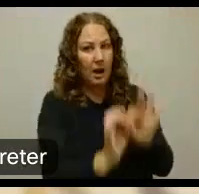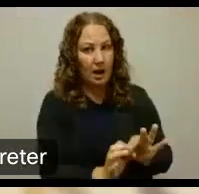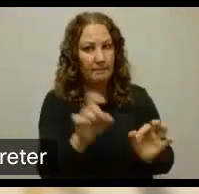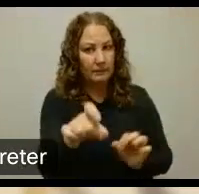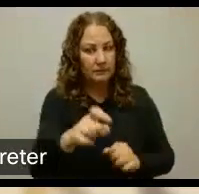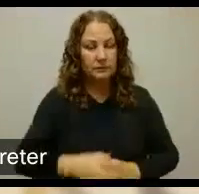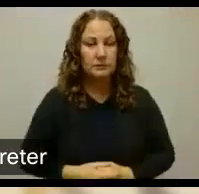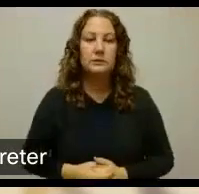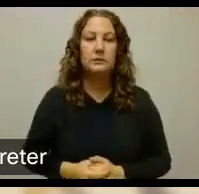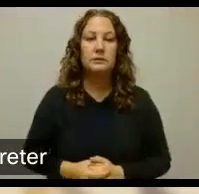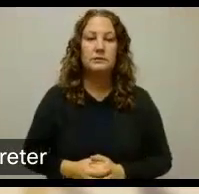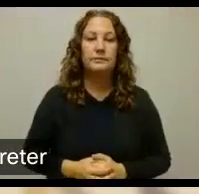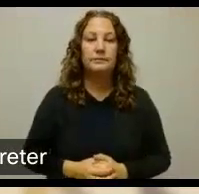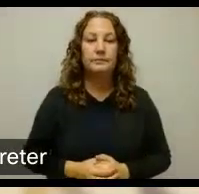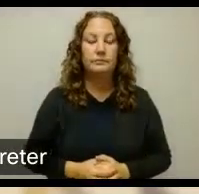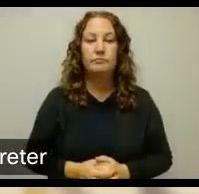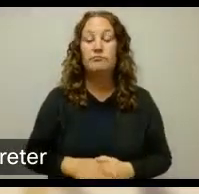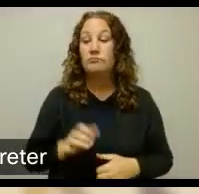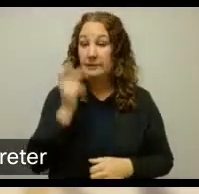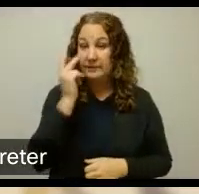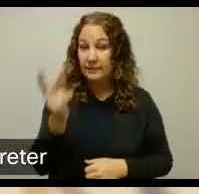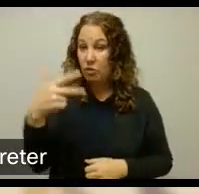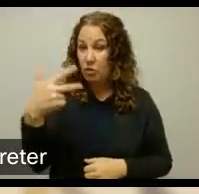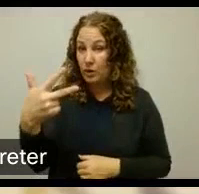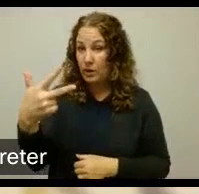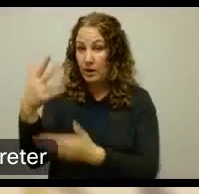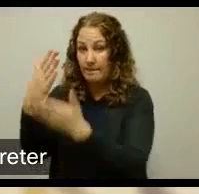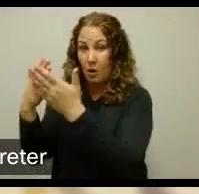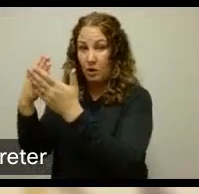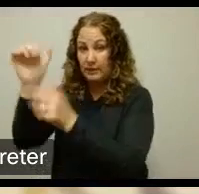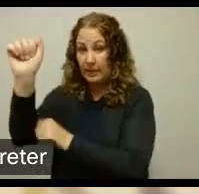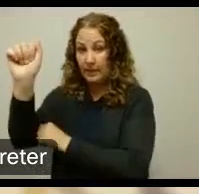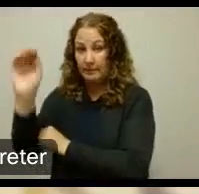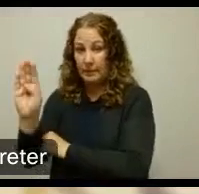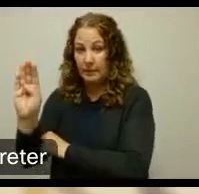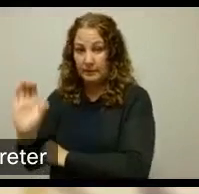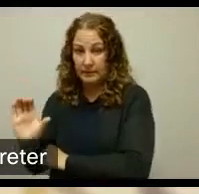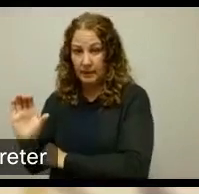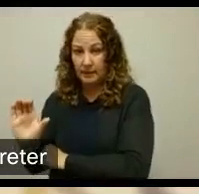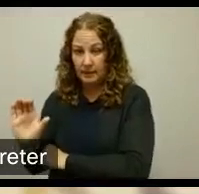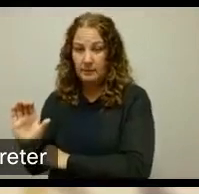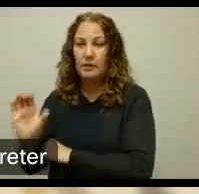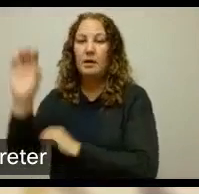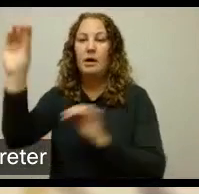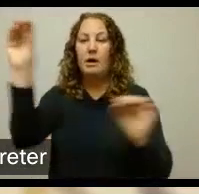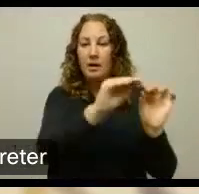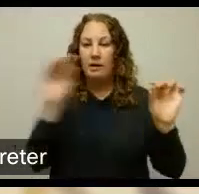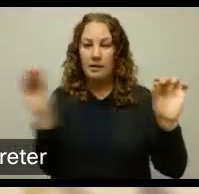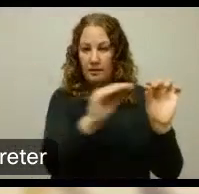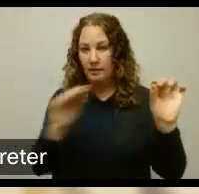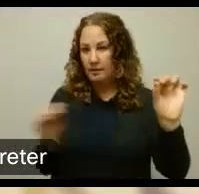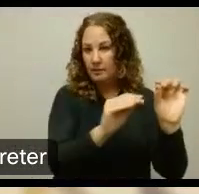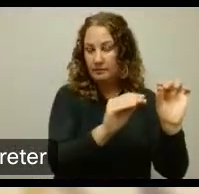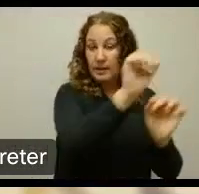sentence. And then you can see my three parts, A, B, and C. So A